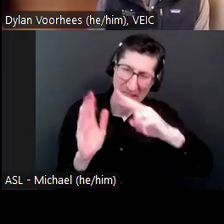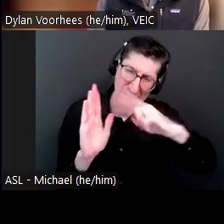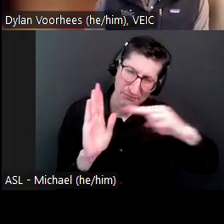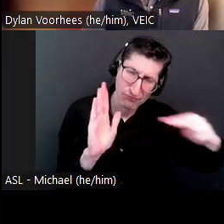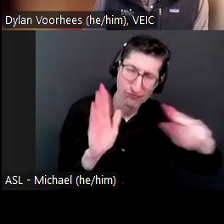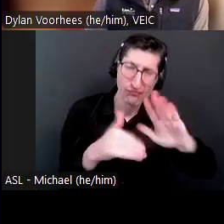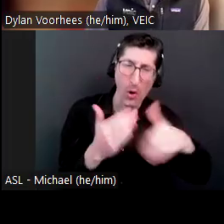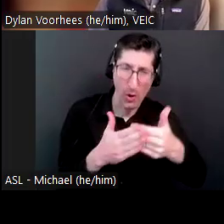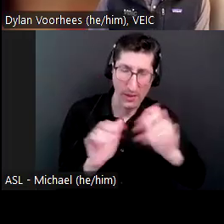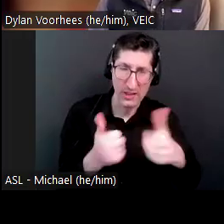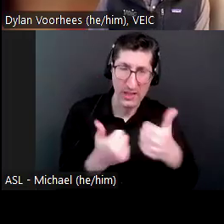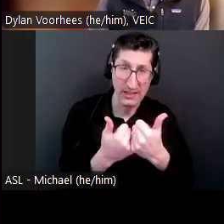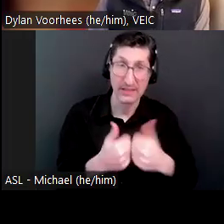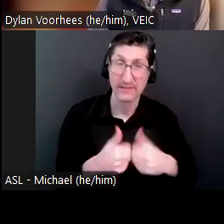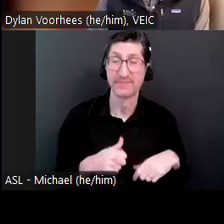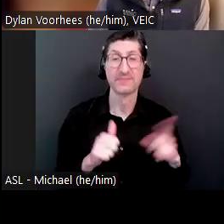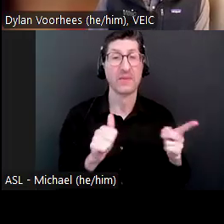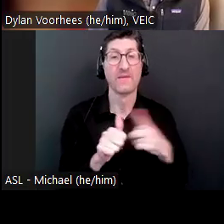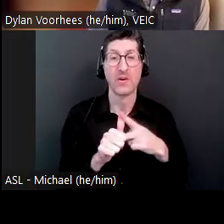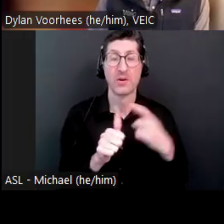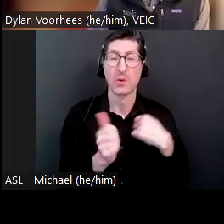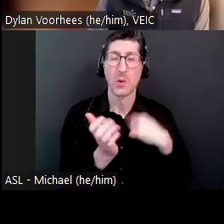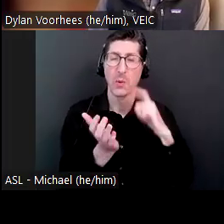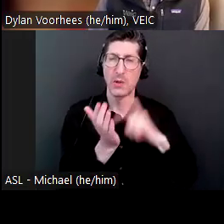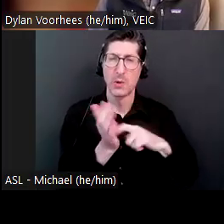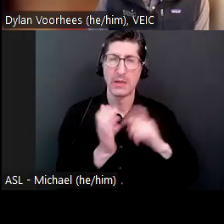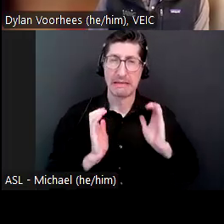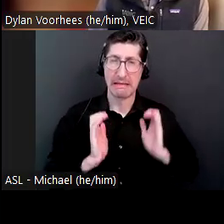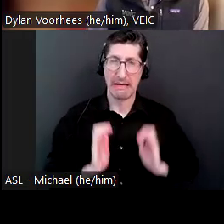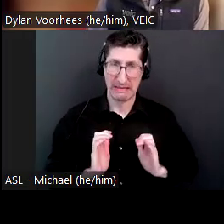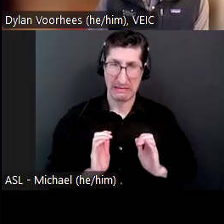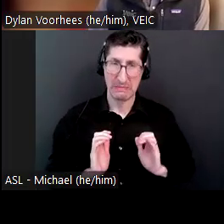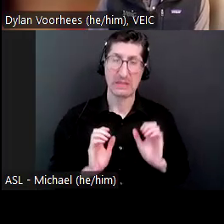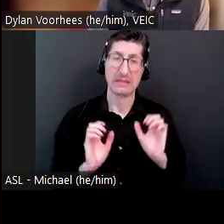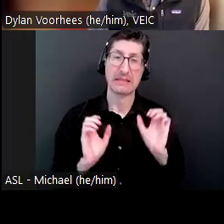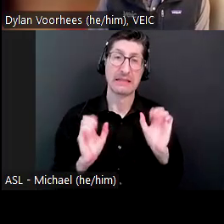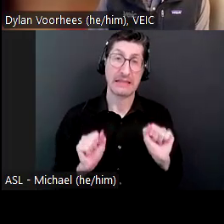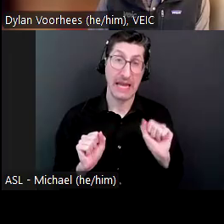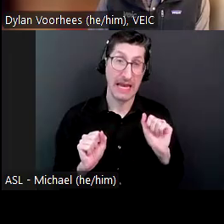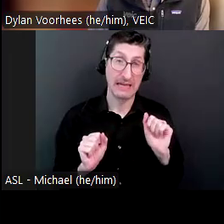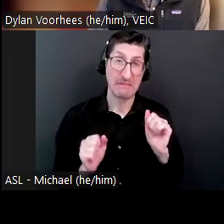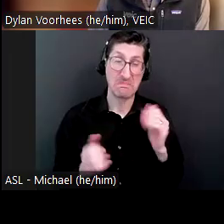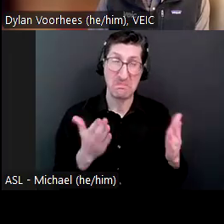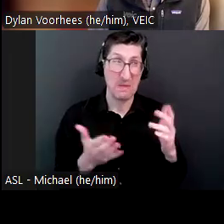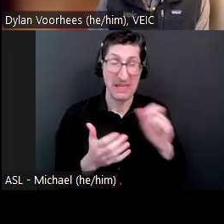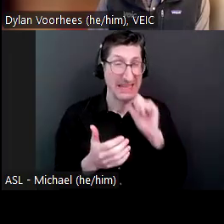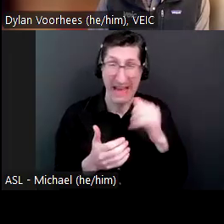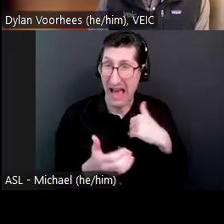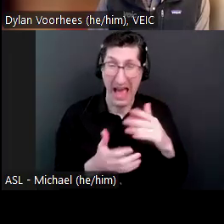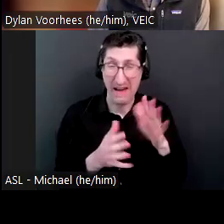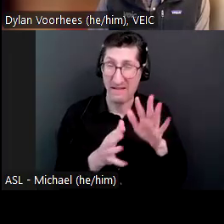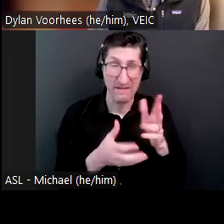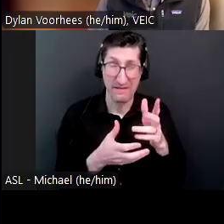So the first thing we found is that customers can both or either lack trustworthy information